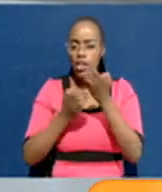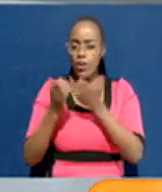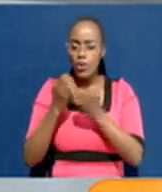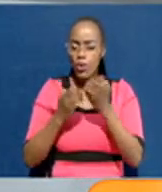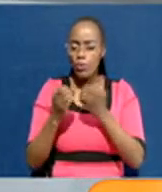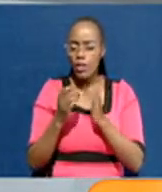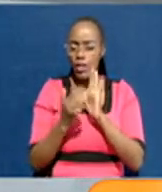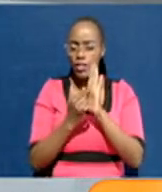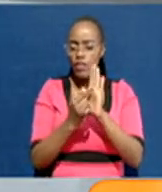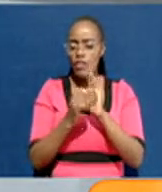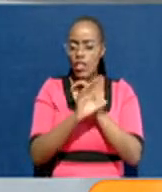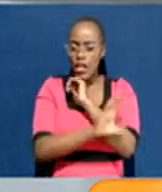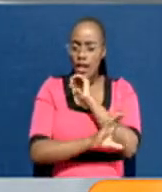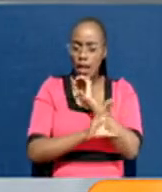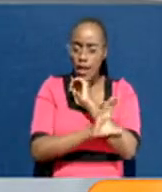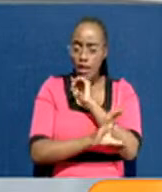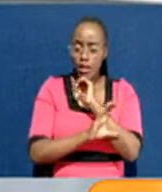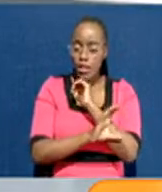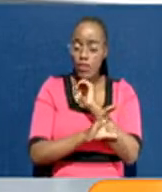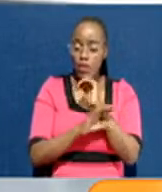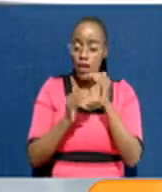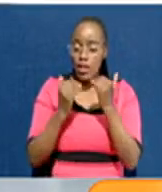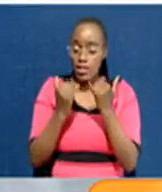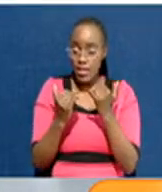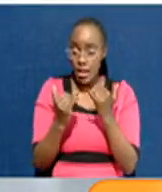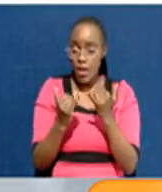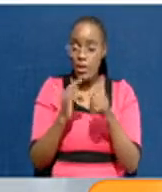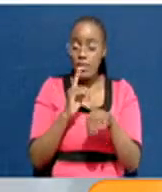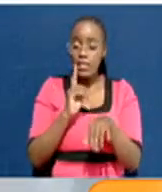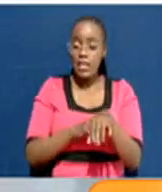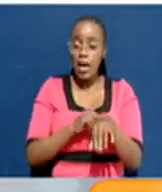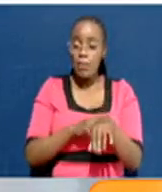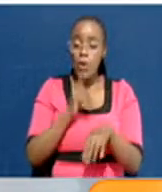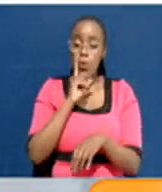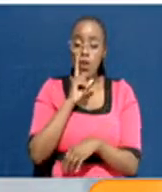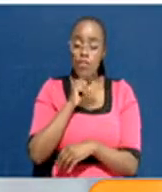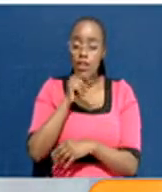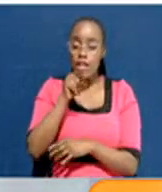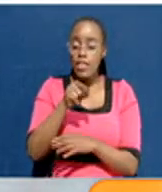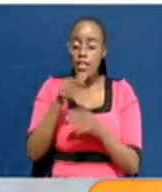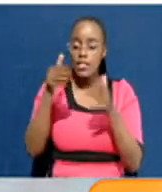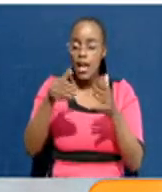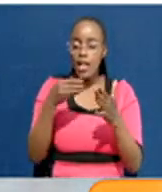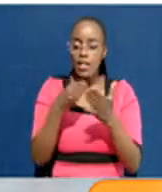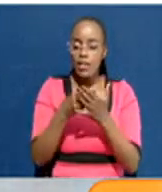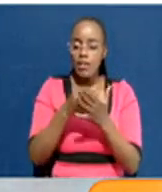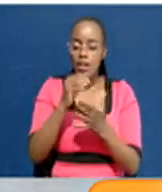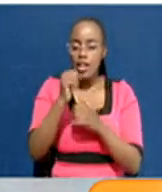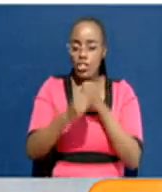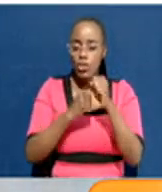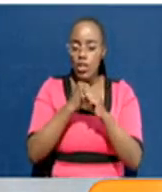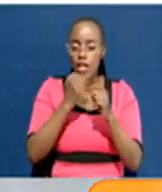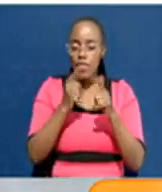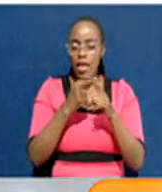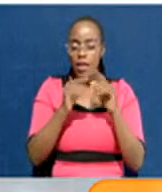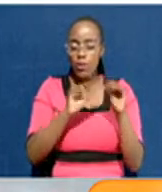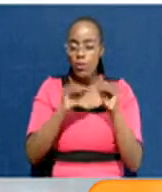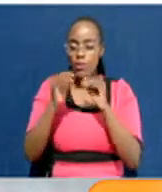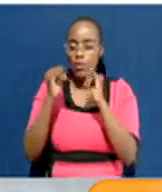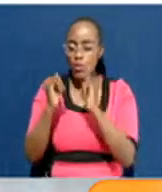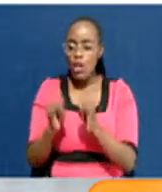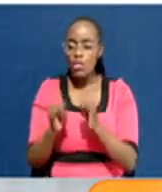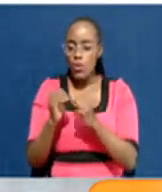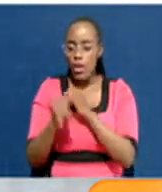outlook for the country? We are right on the verge, finishing this current financial year, going into a new one.